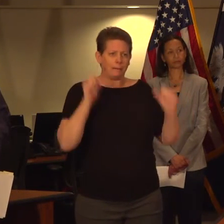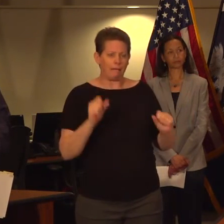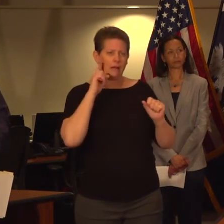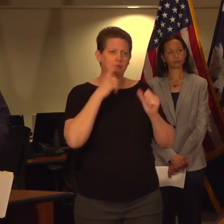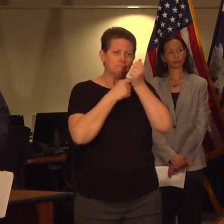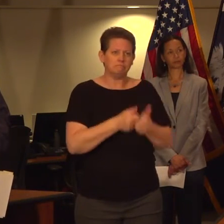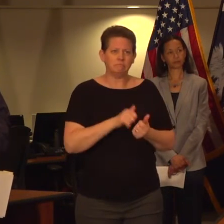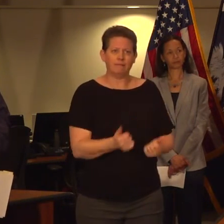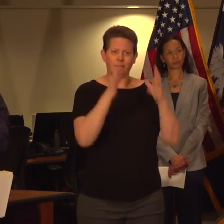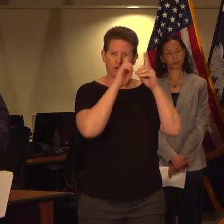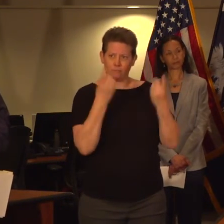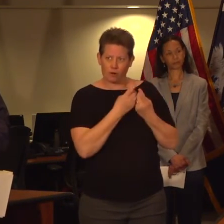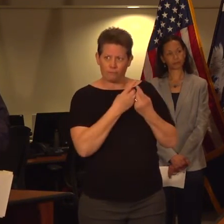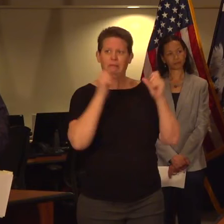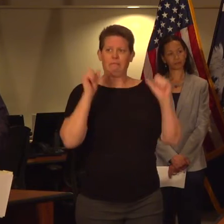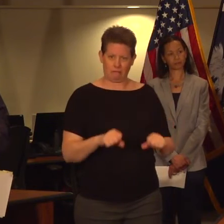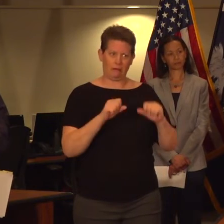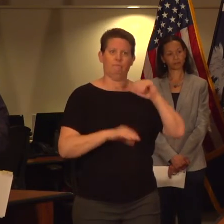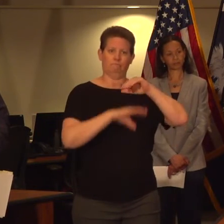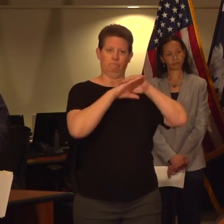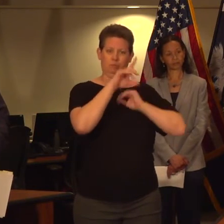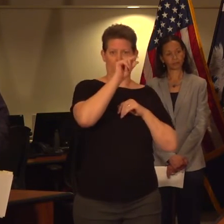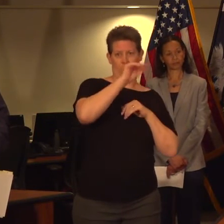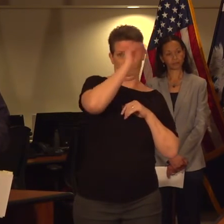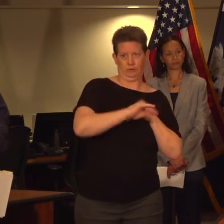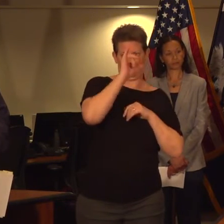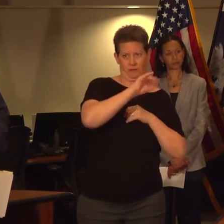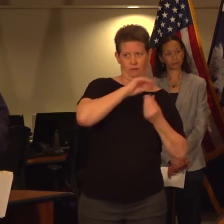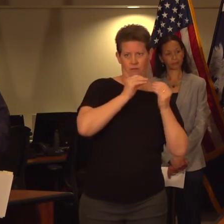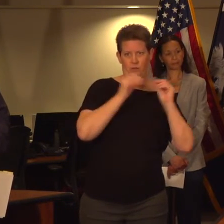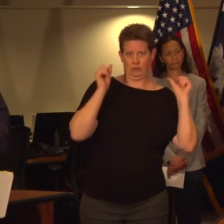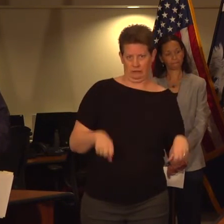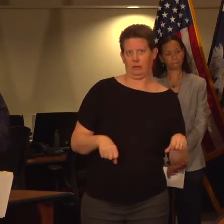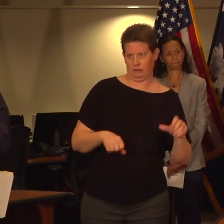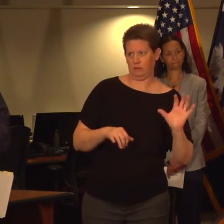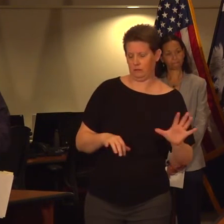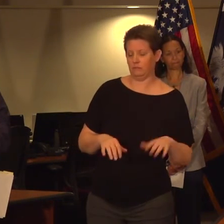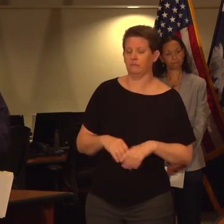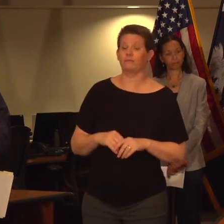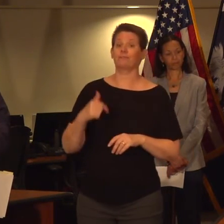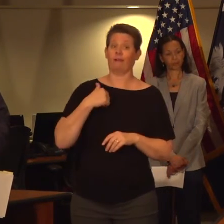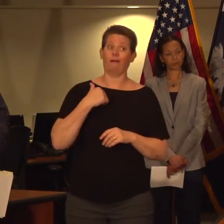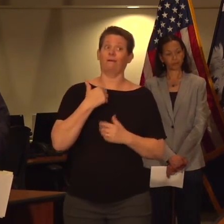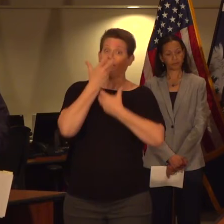one. We are confident that I'm confident that if our people follow the